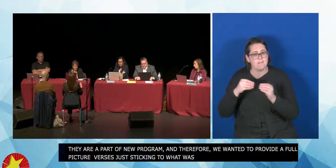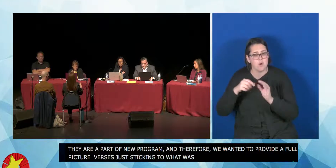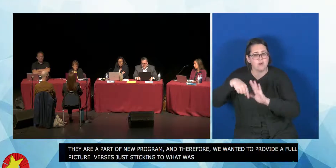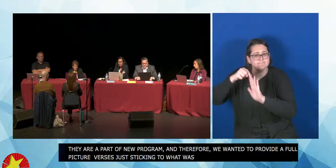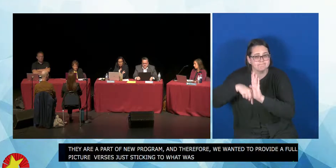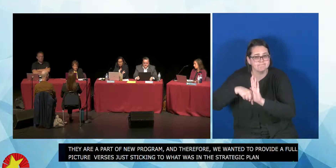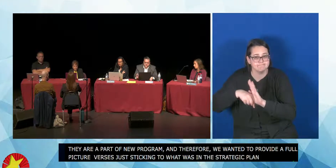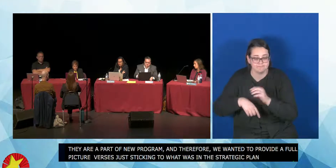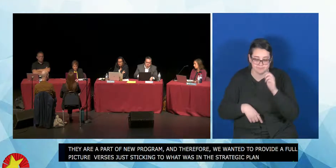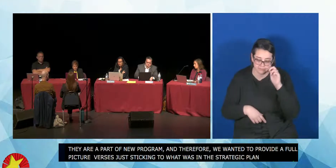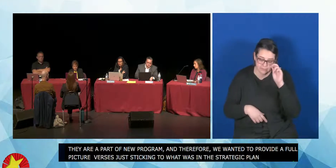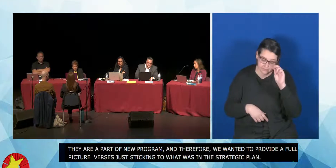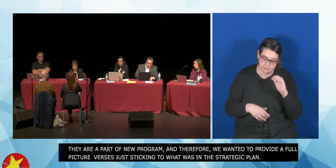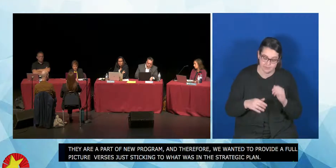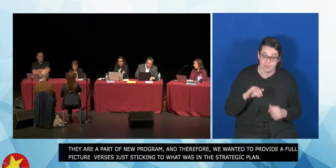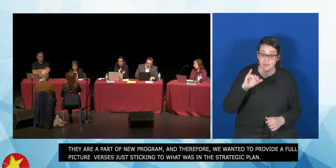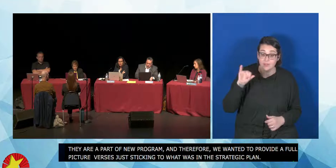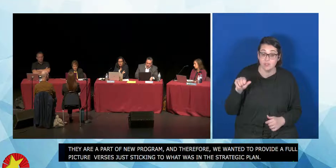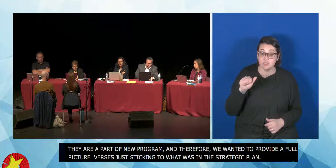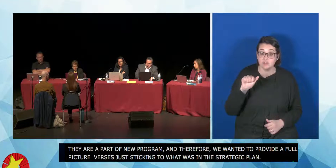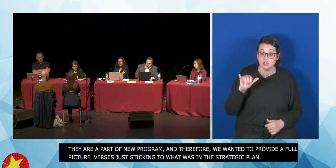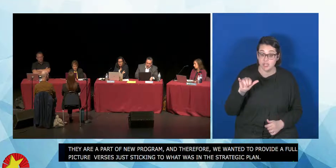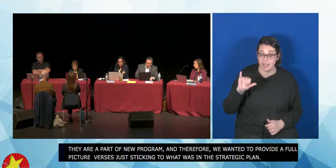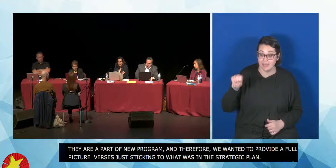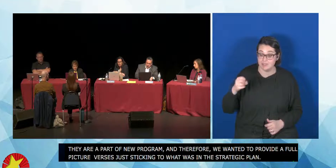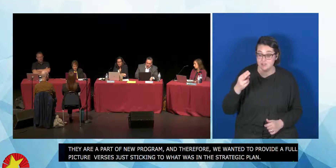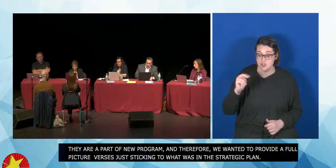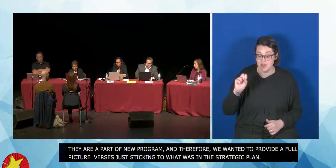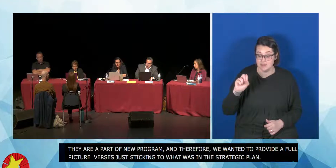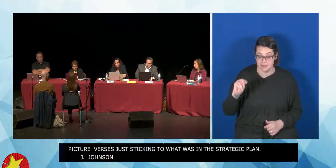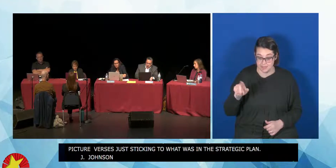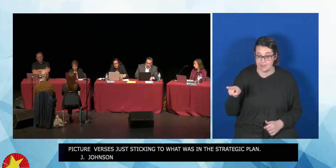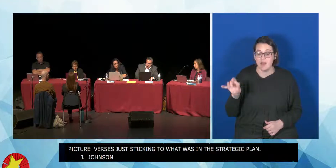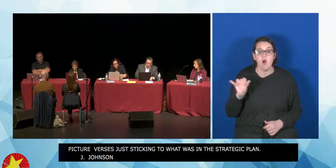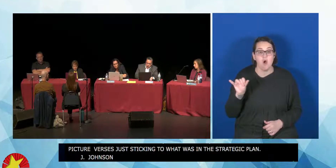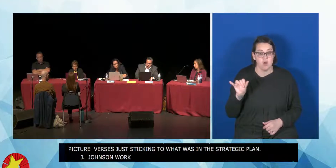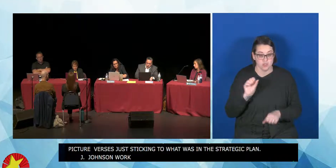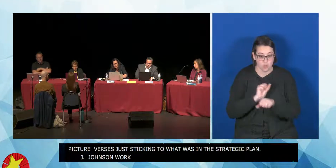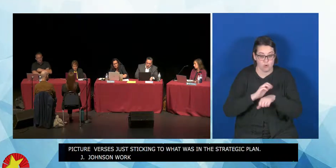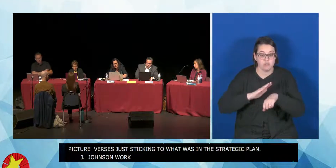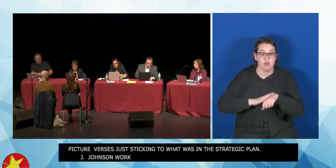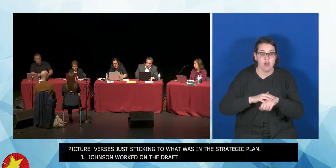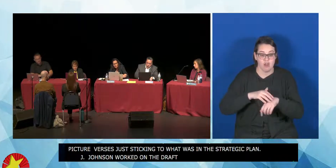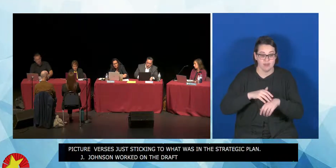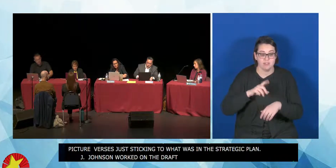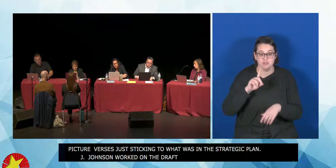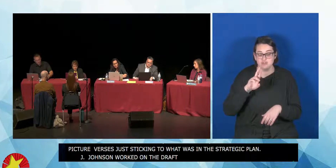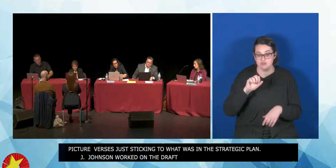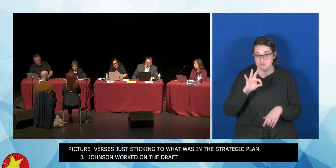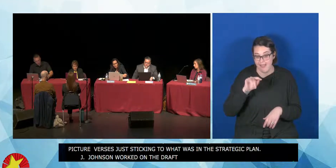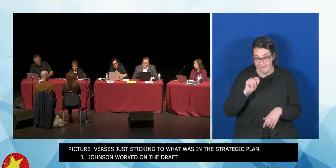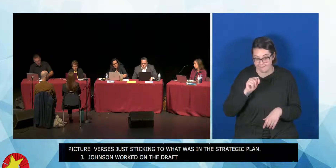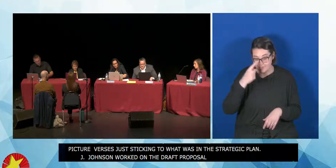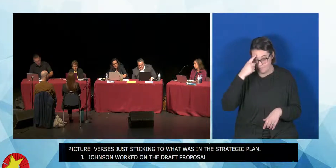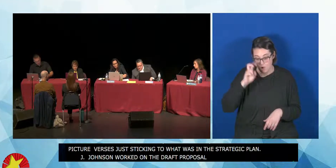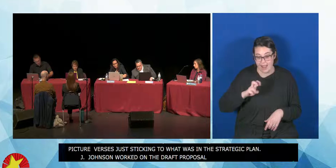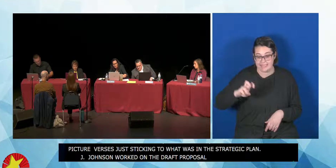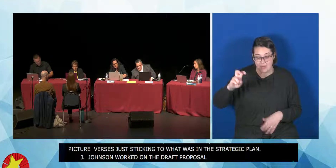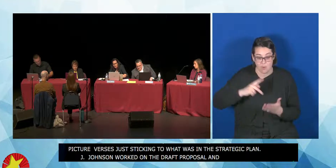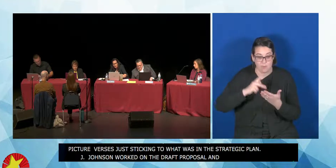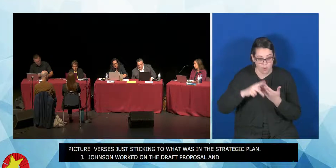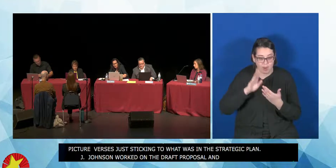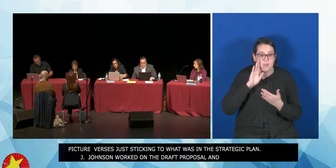Jay Johnson has also worked on a draft proposal for the itinerant program, which will include reporting IEP